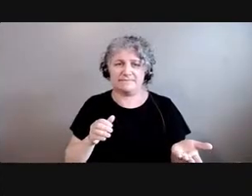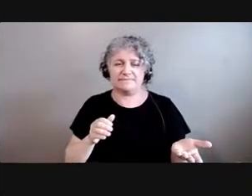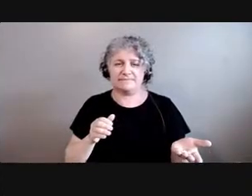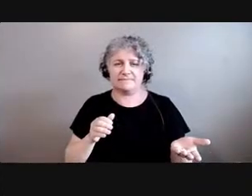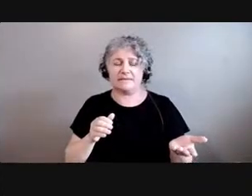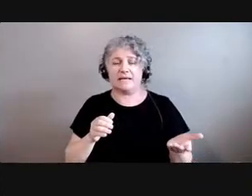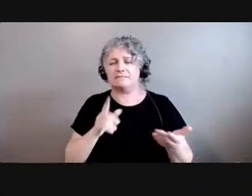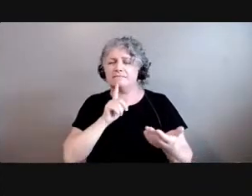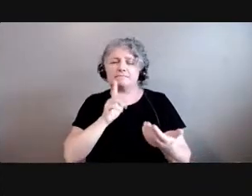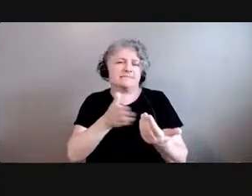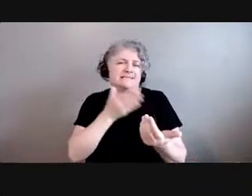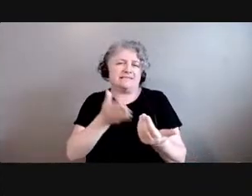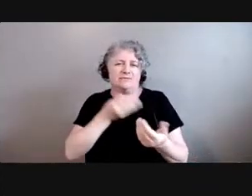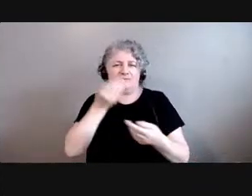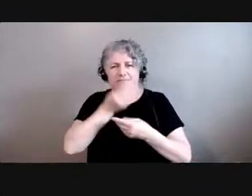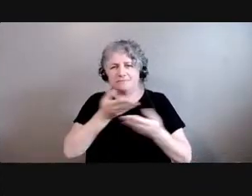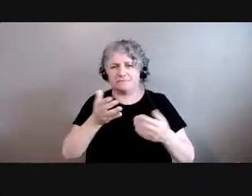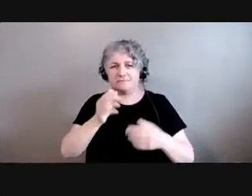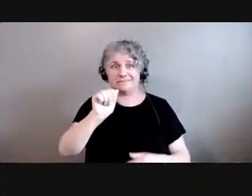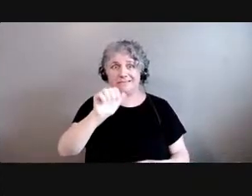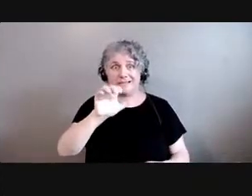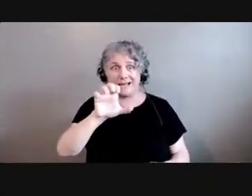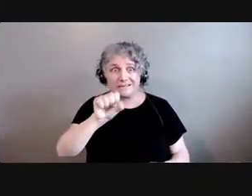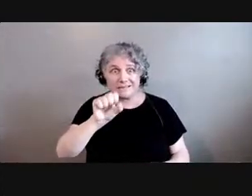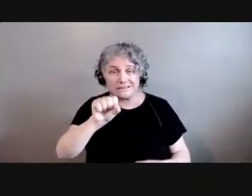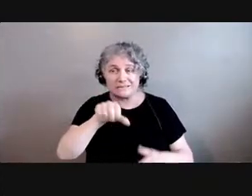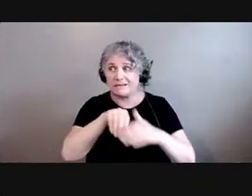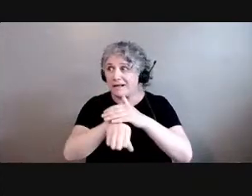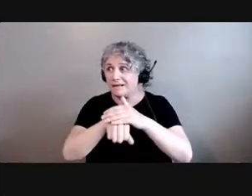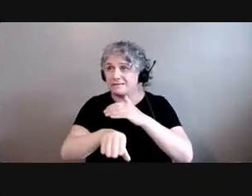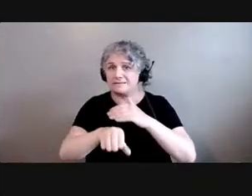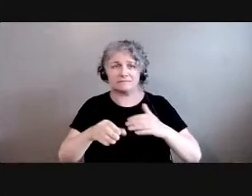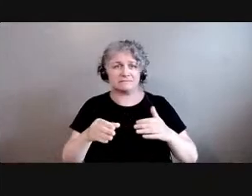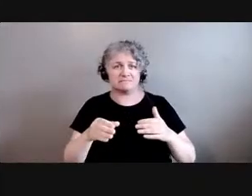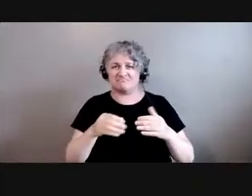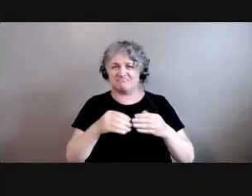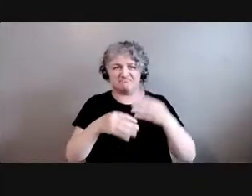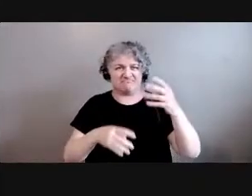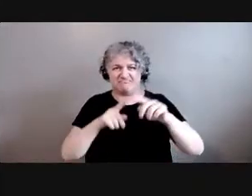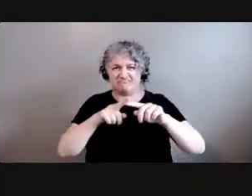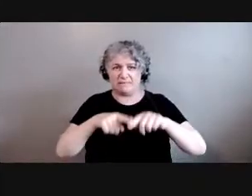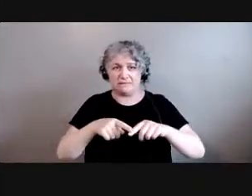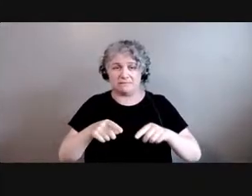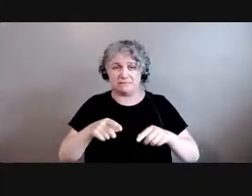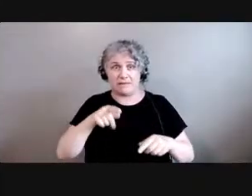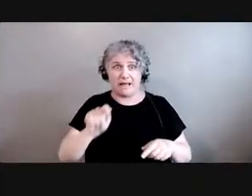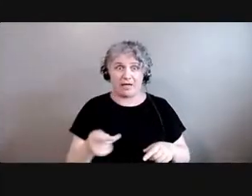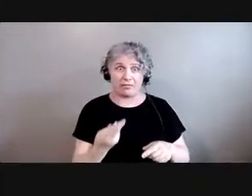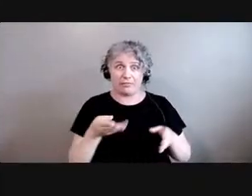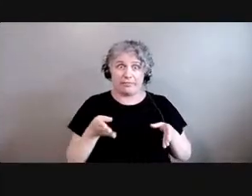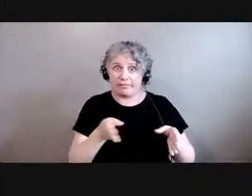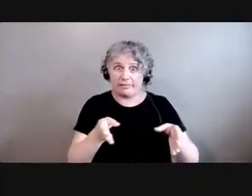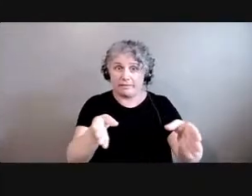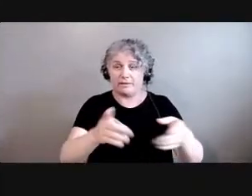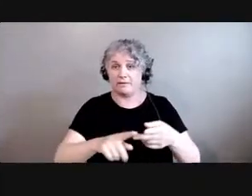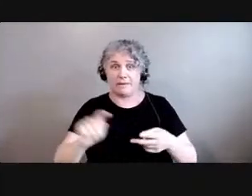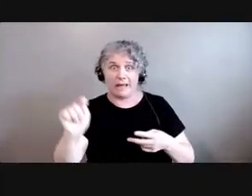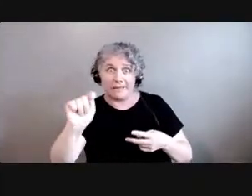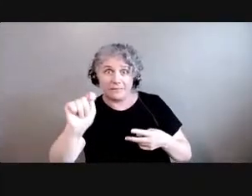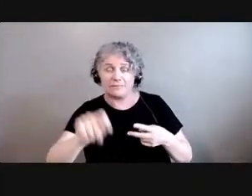well, it's easy just to say access, whether it is, even from everything from whether it's just the path, but whether it's washrooms